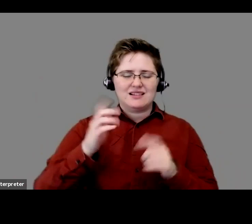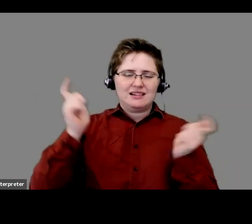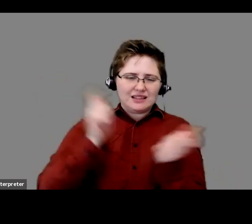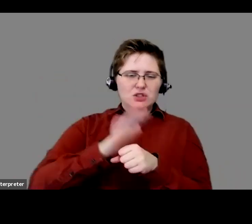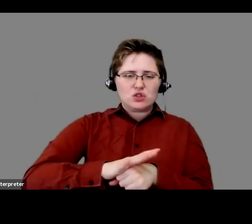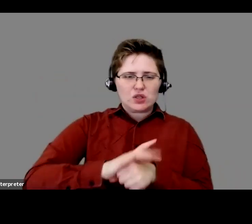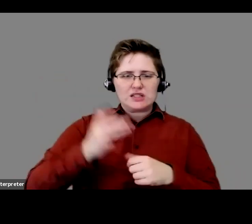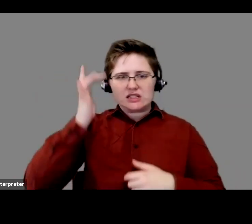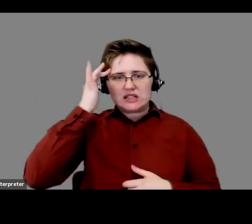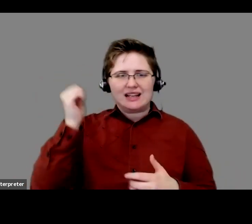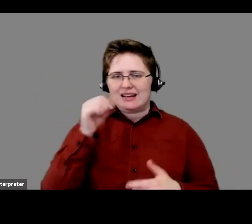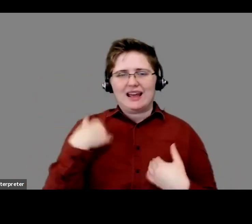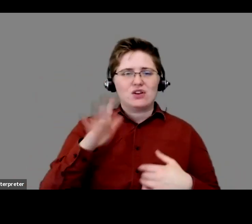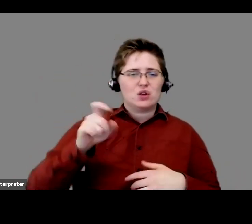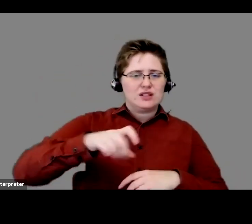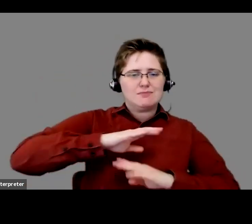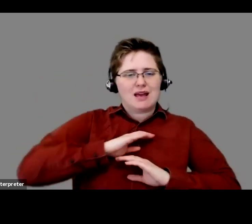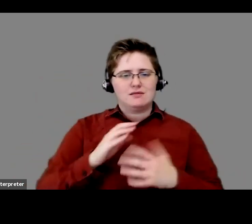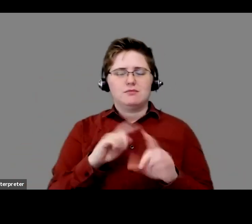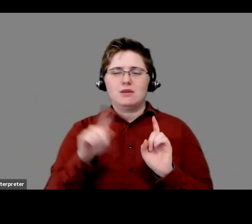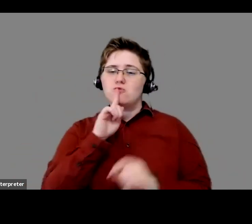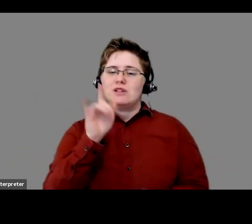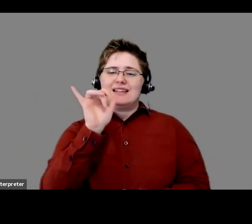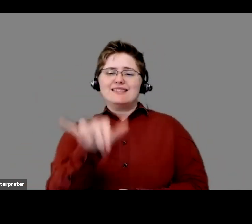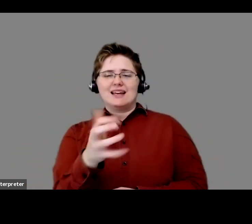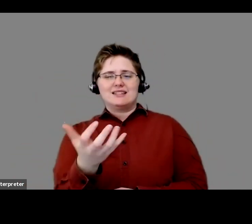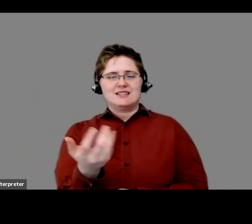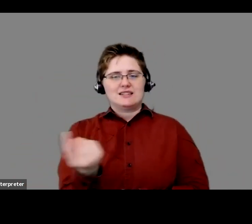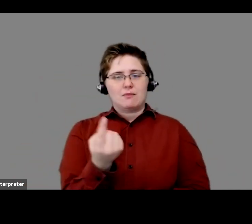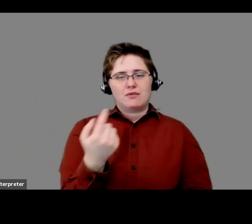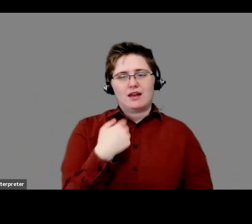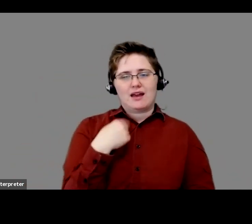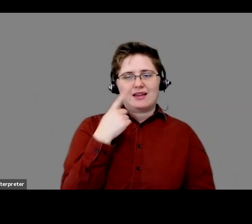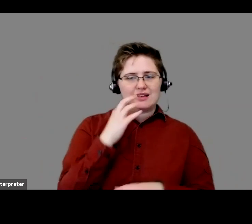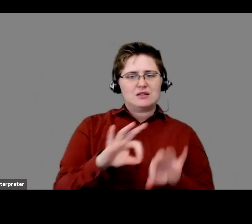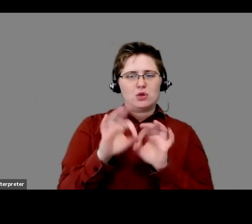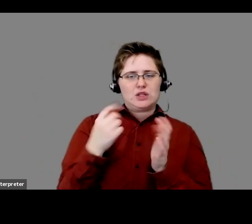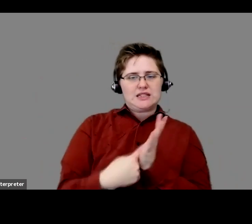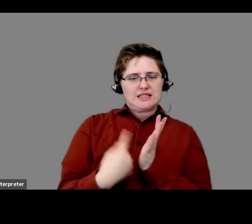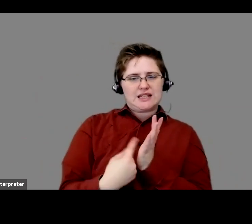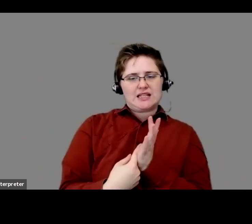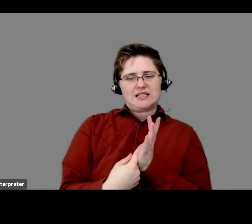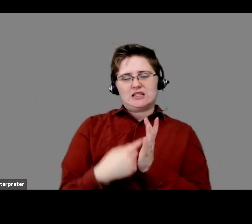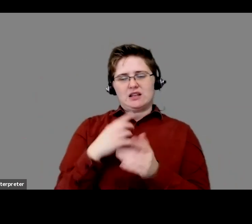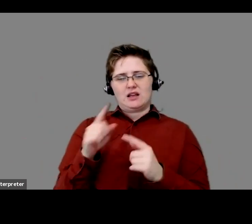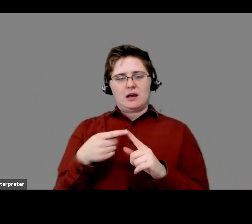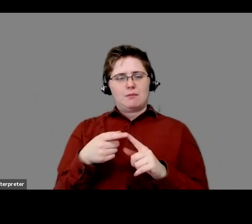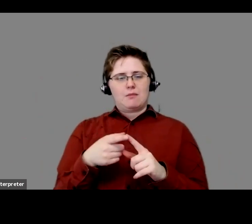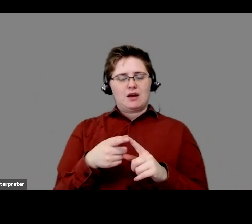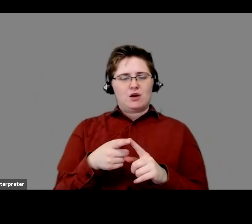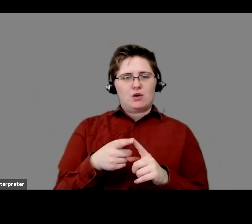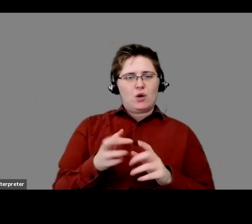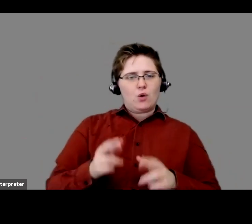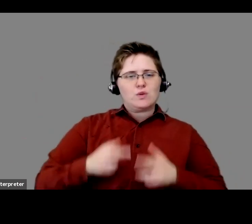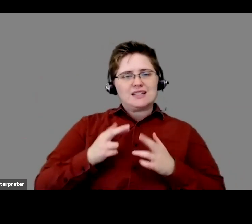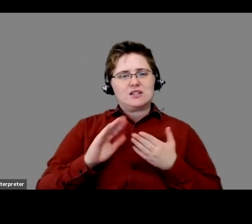not having your needs. But it really is something that I think is important to bring up when we talk about having residents and community members